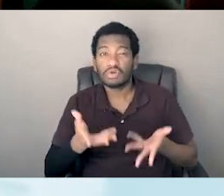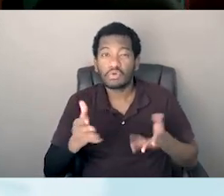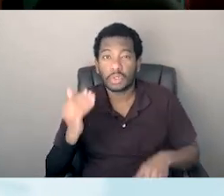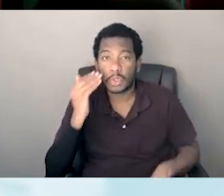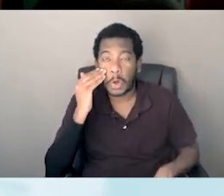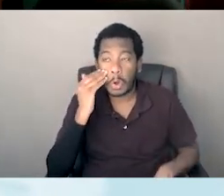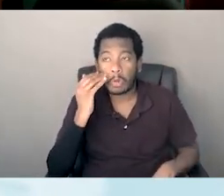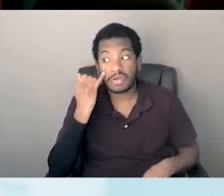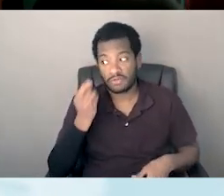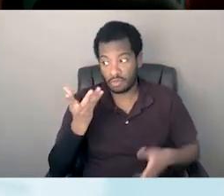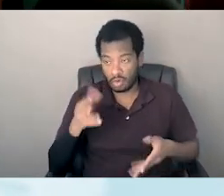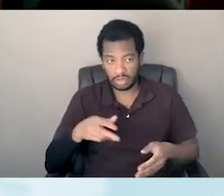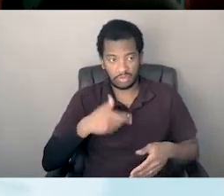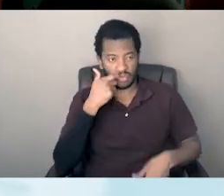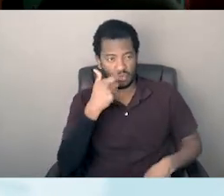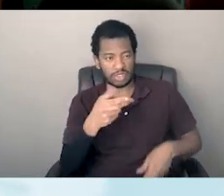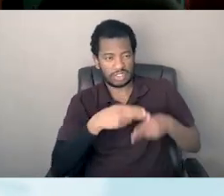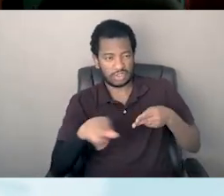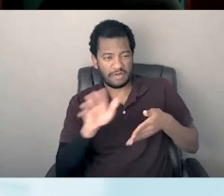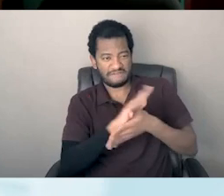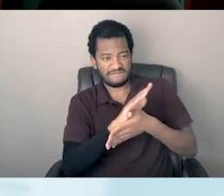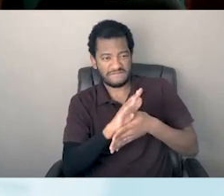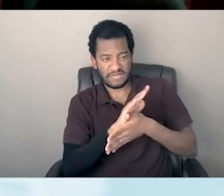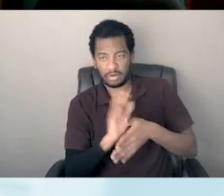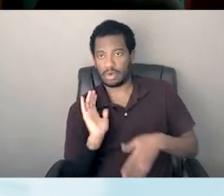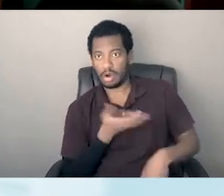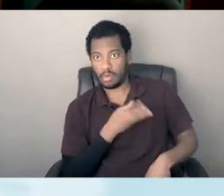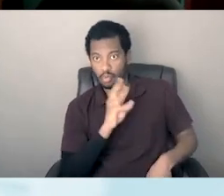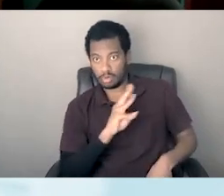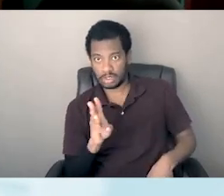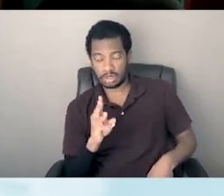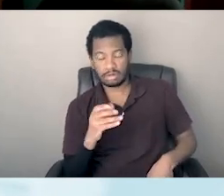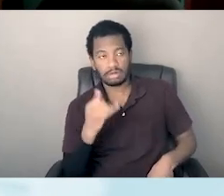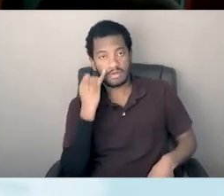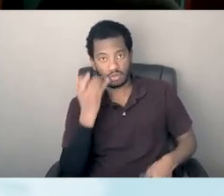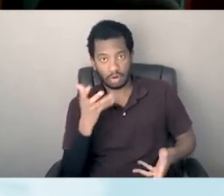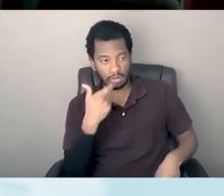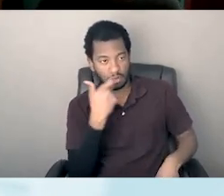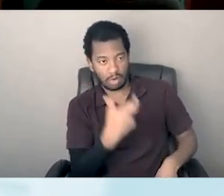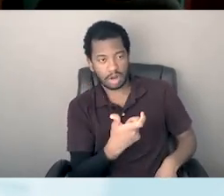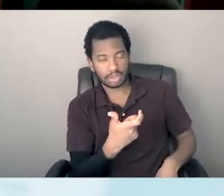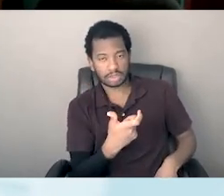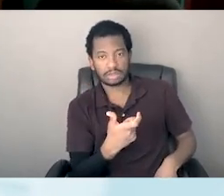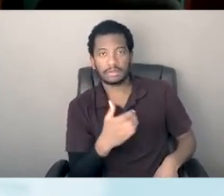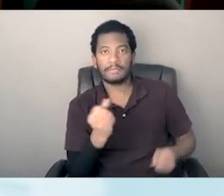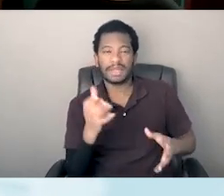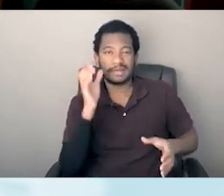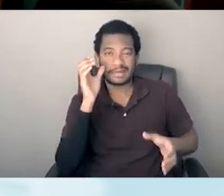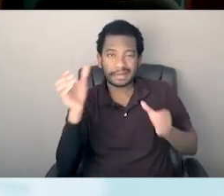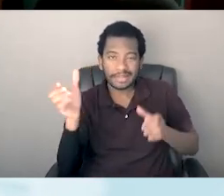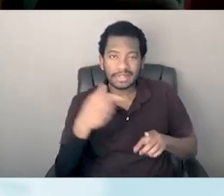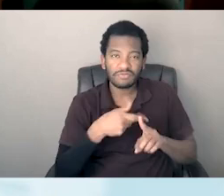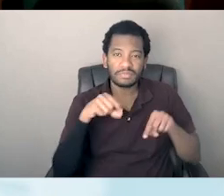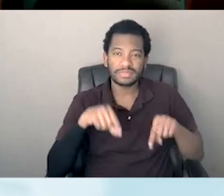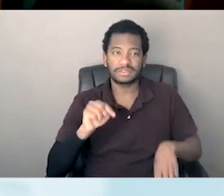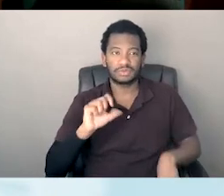the website, that a lot of the concepts in this toolkit are applicable to other fields. A lot of the examples I'll use